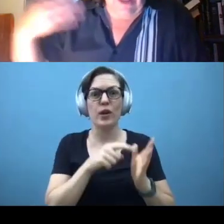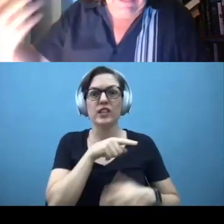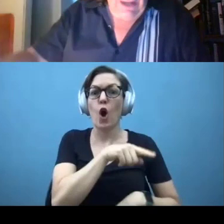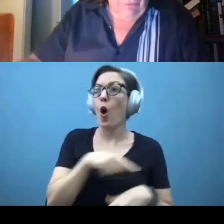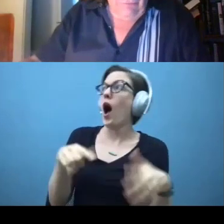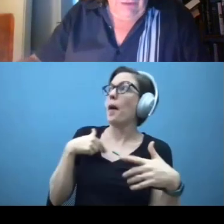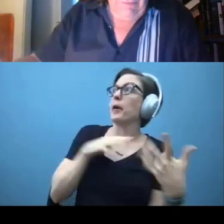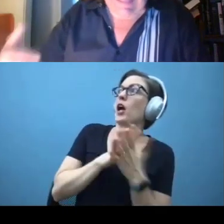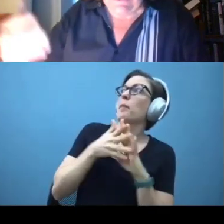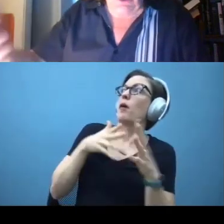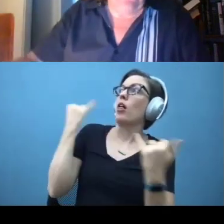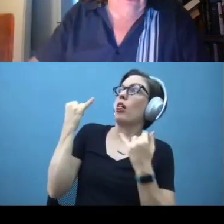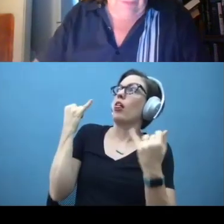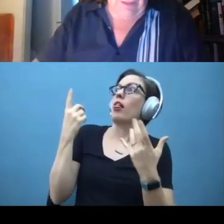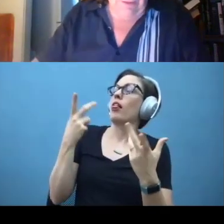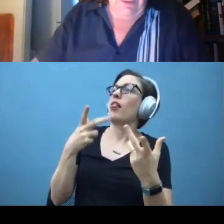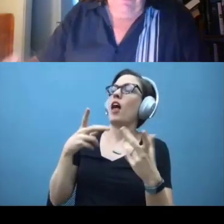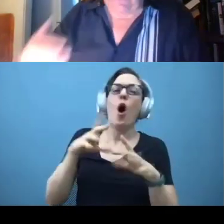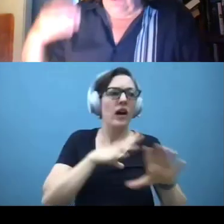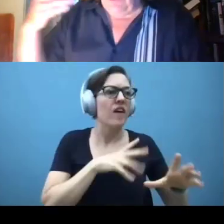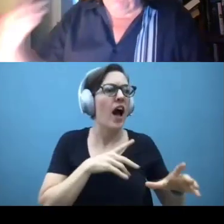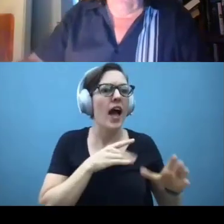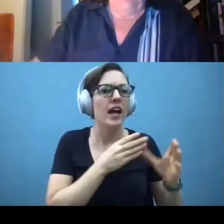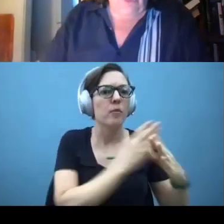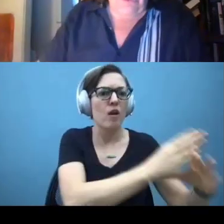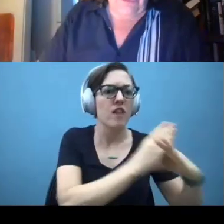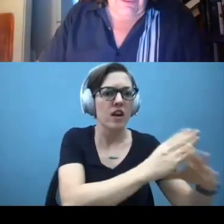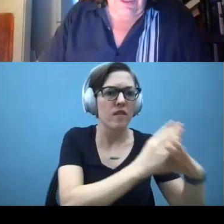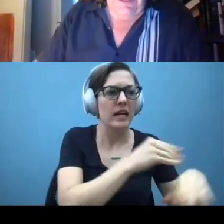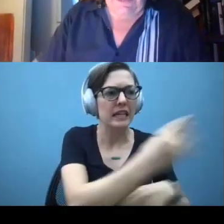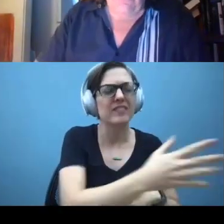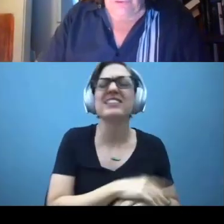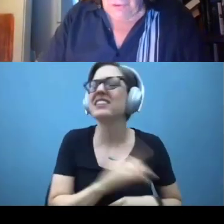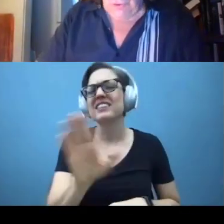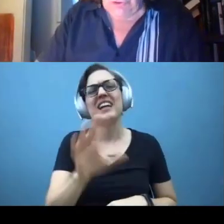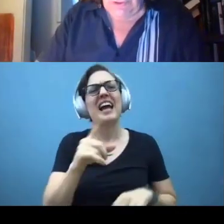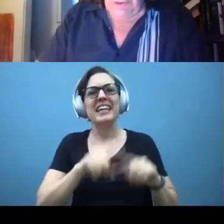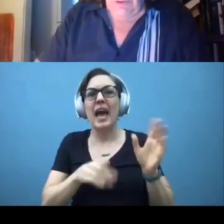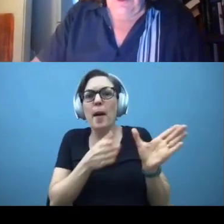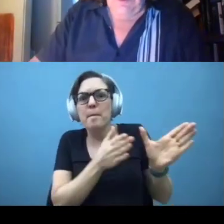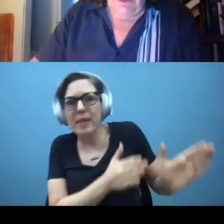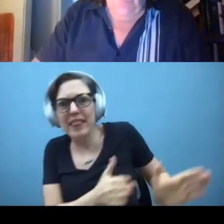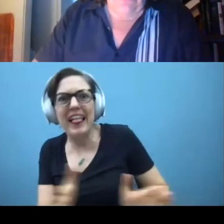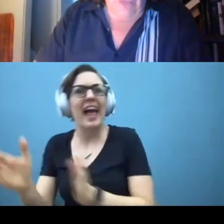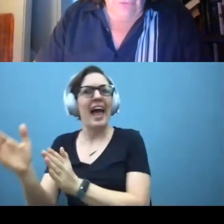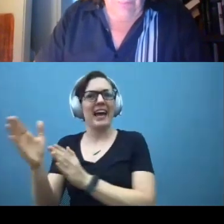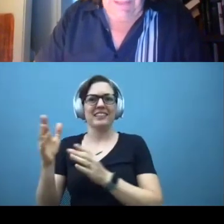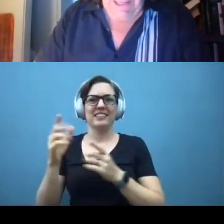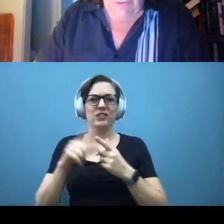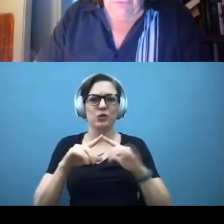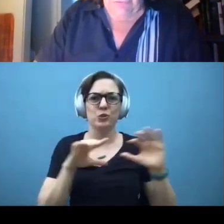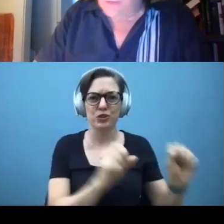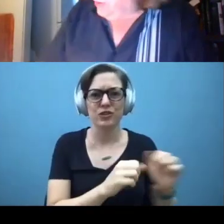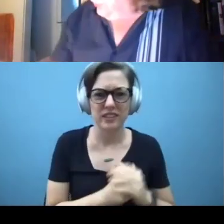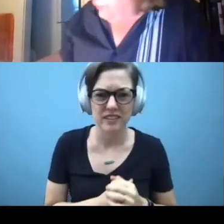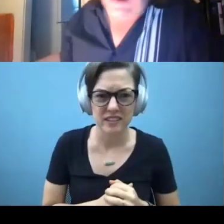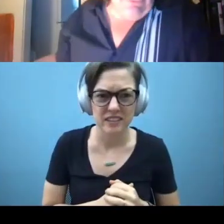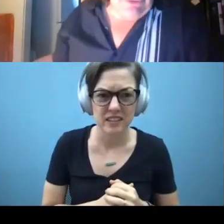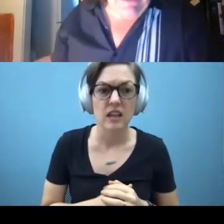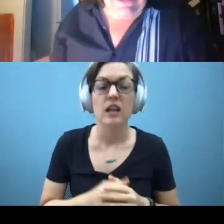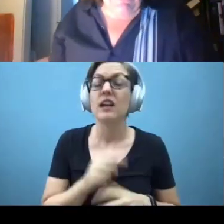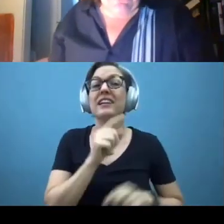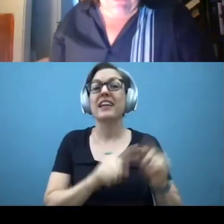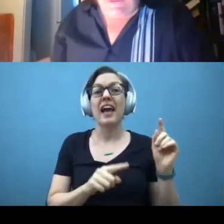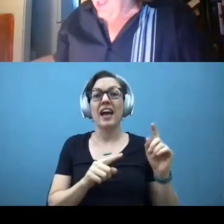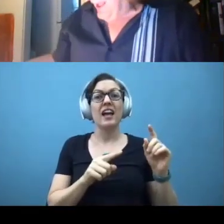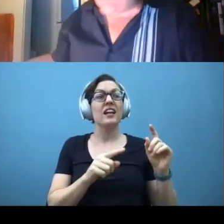they're trying to get out in front of it. They cannot do that. They cannot put a person in seclusion who is also in mechanical restraints. Although when I was